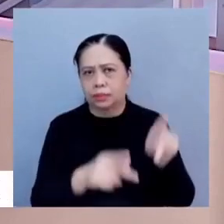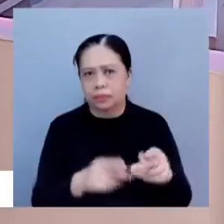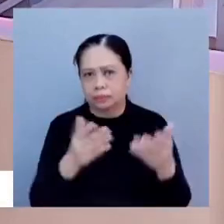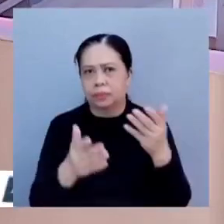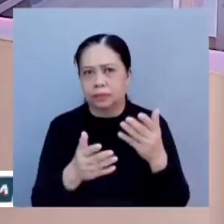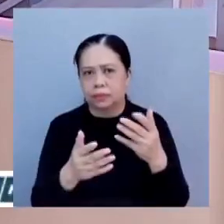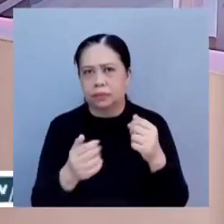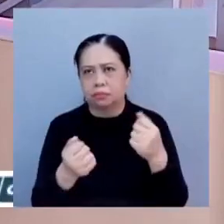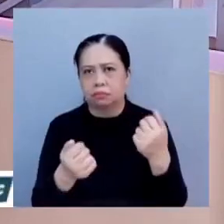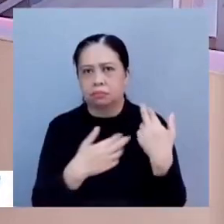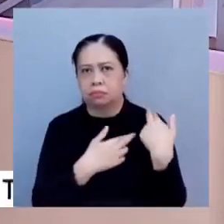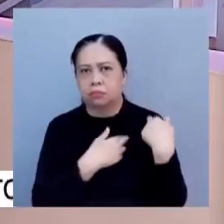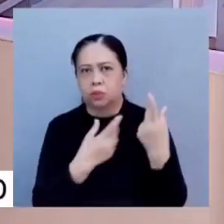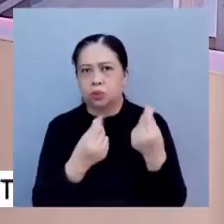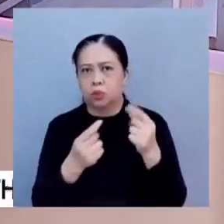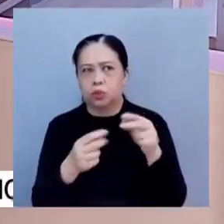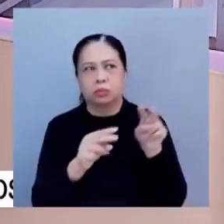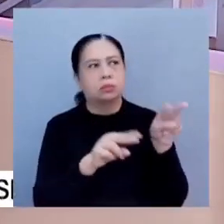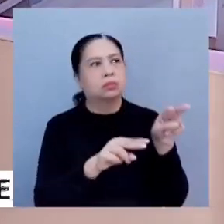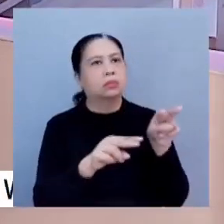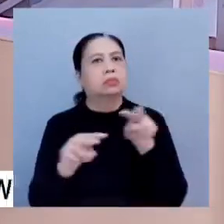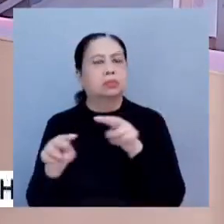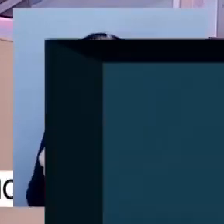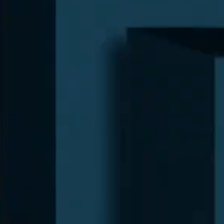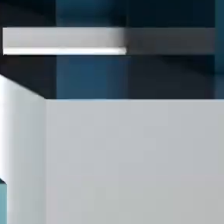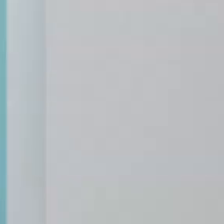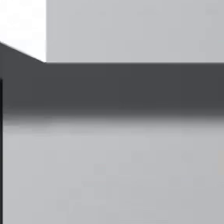acted as lookouts. Dennis Dato reports.